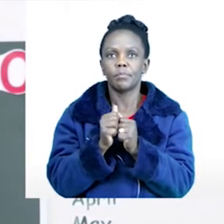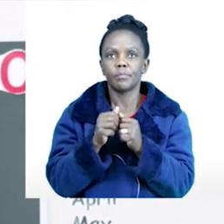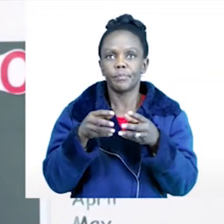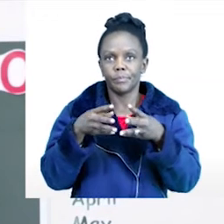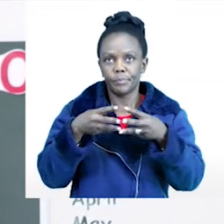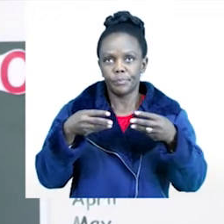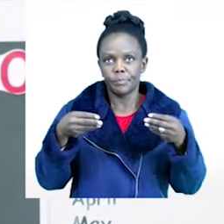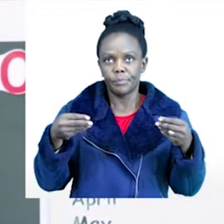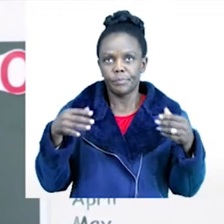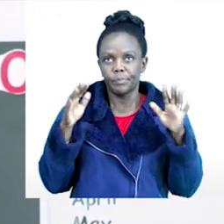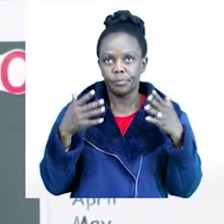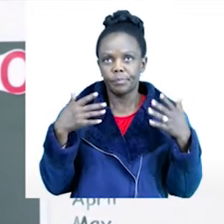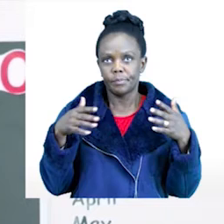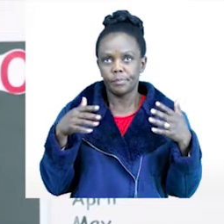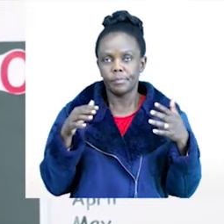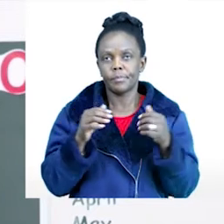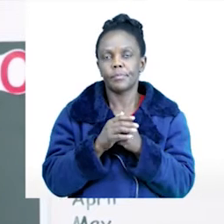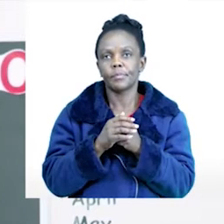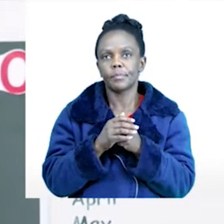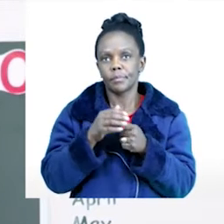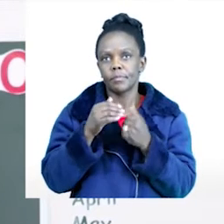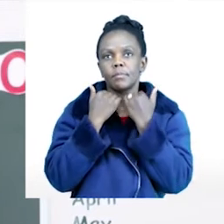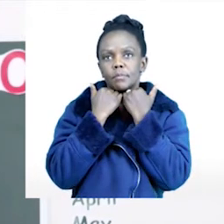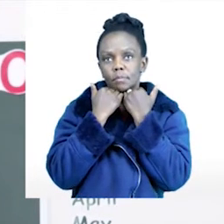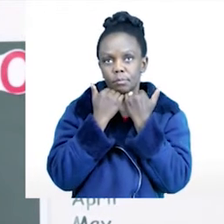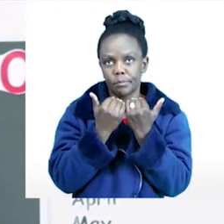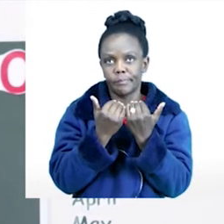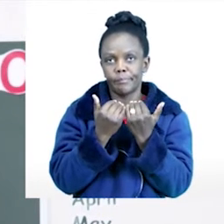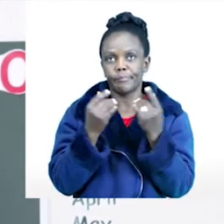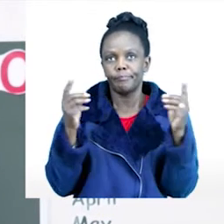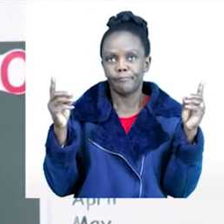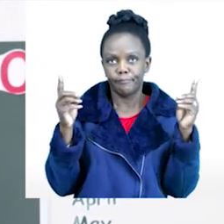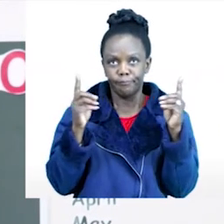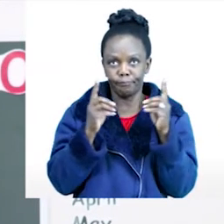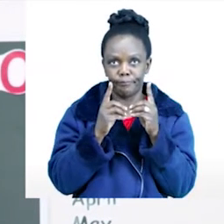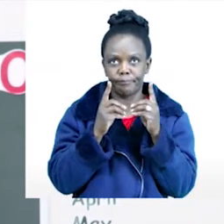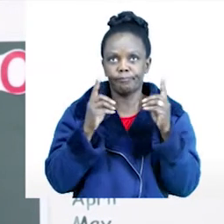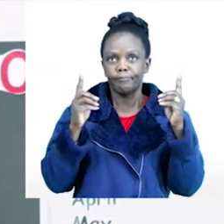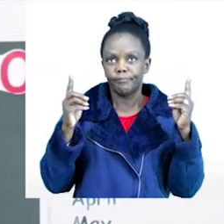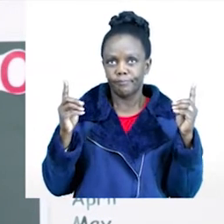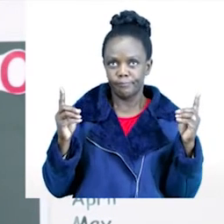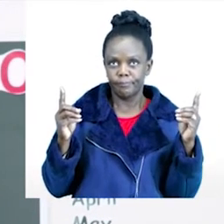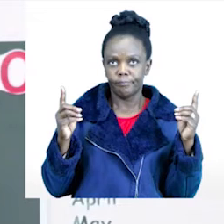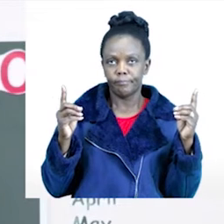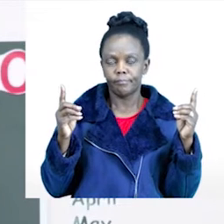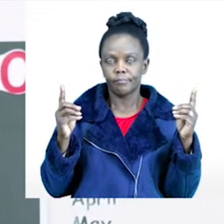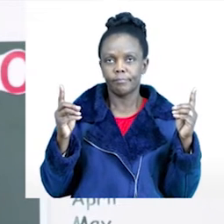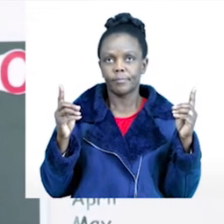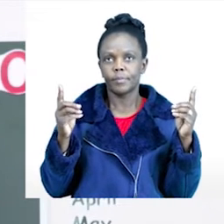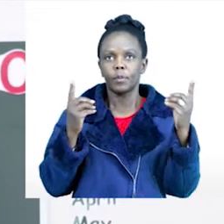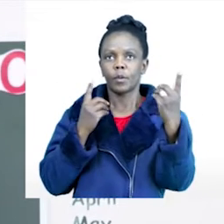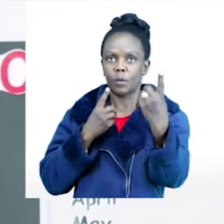touch anything else. It's also important to check your social distancing by using your hands to your